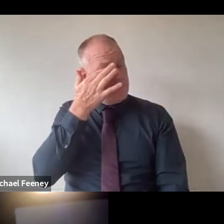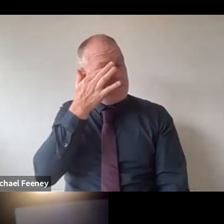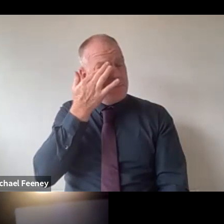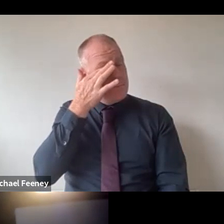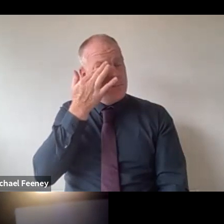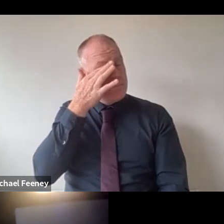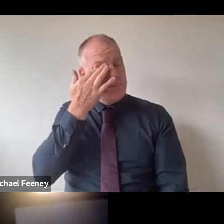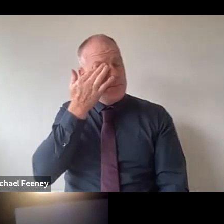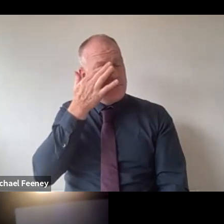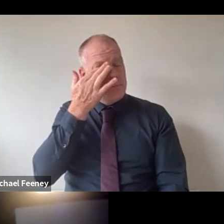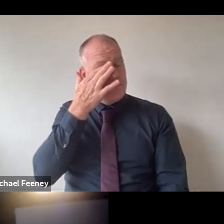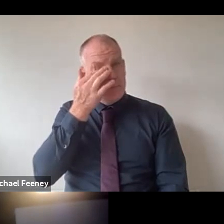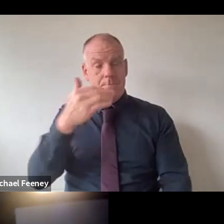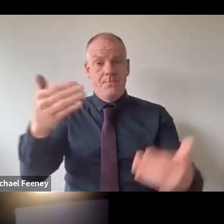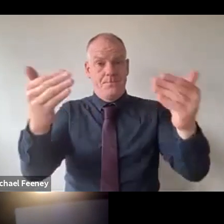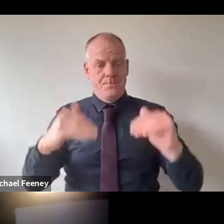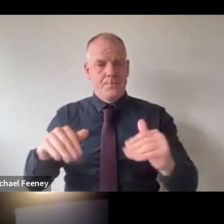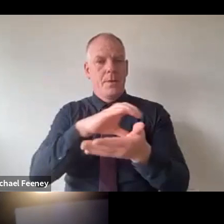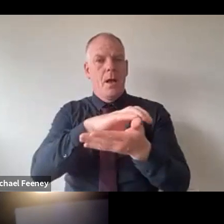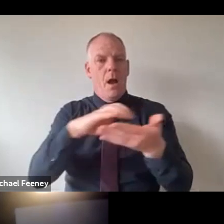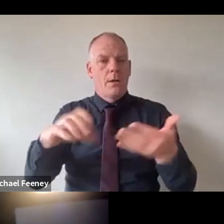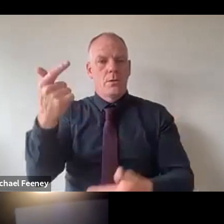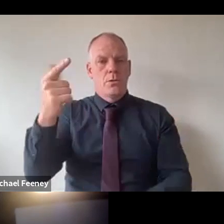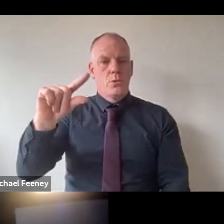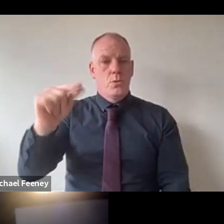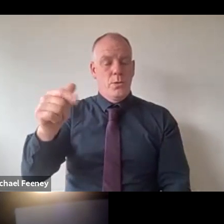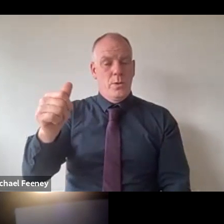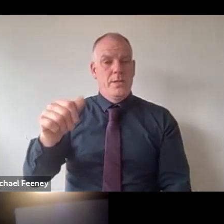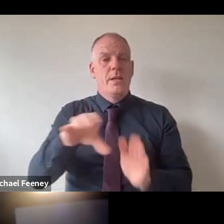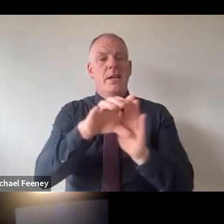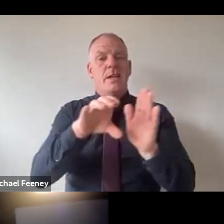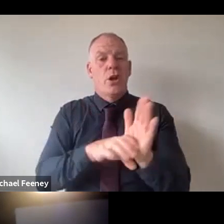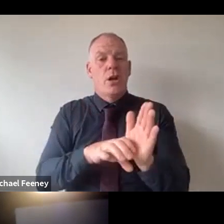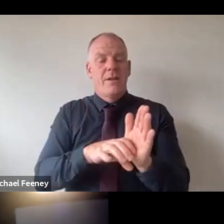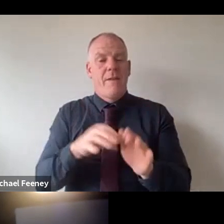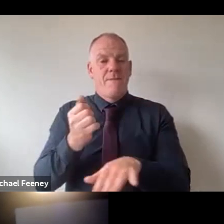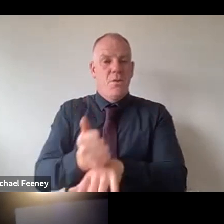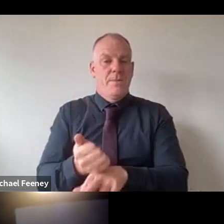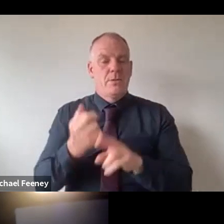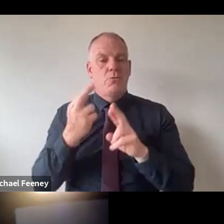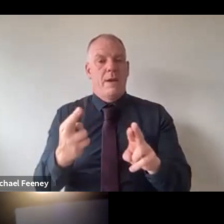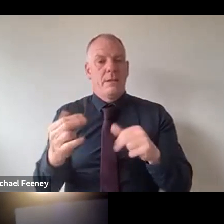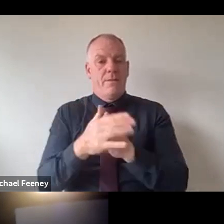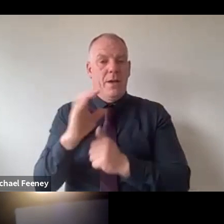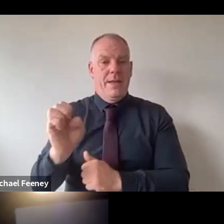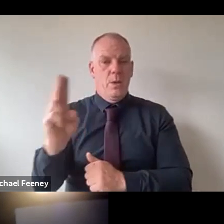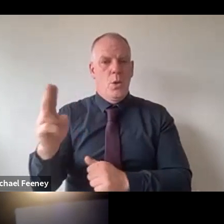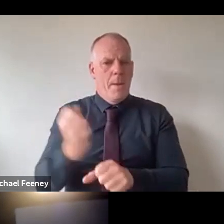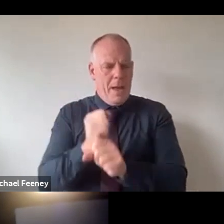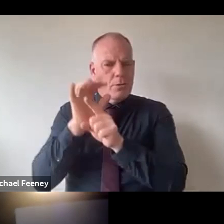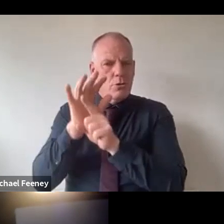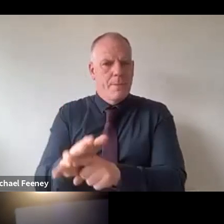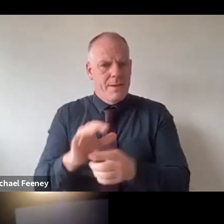Union, Article 21 of the Charter of Fundamental Rights of the EU, which is on discrimination,